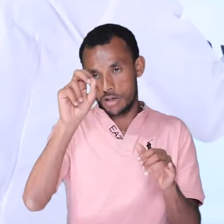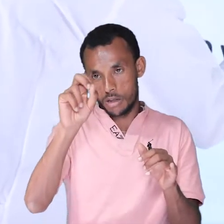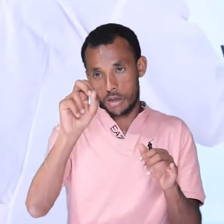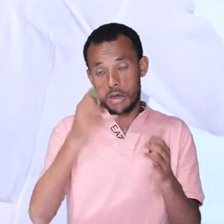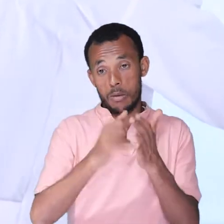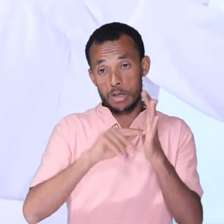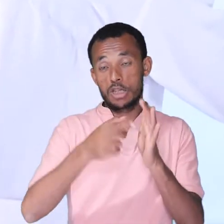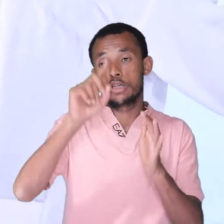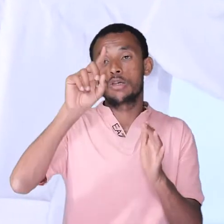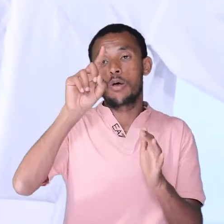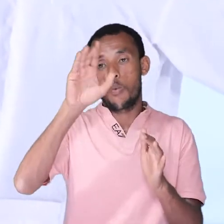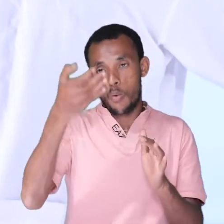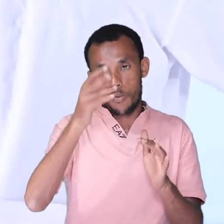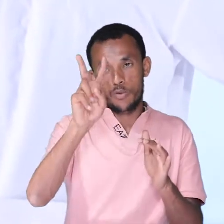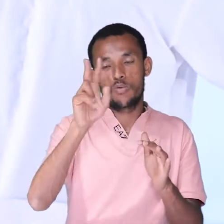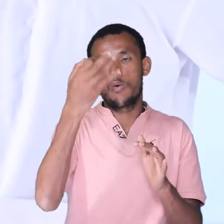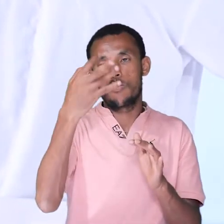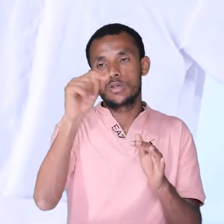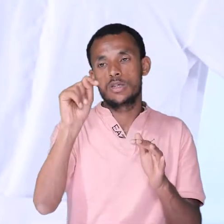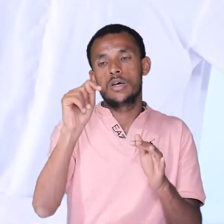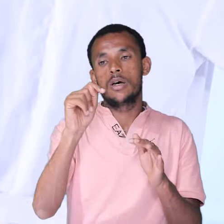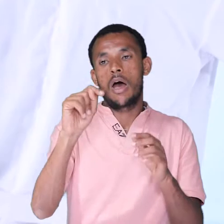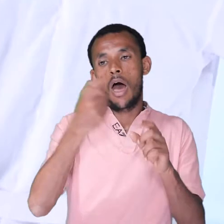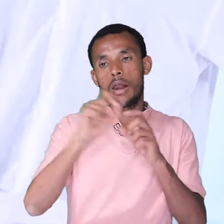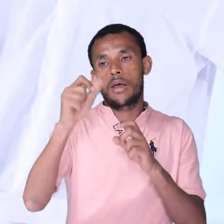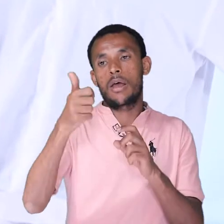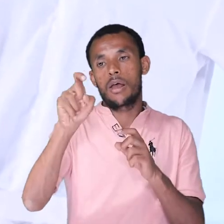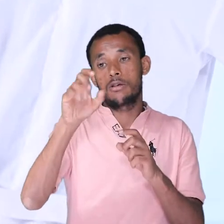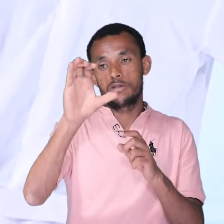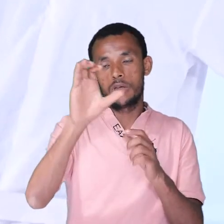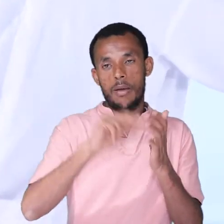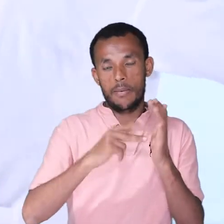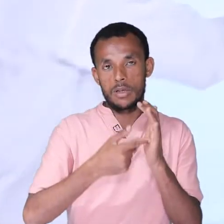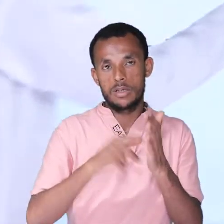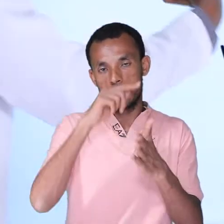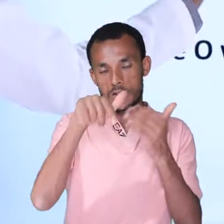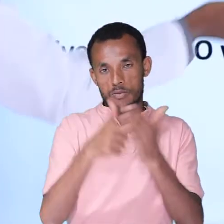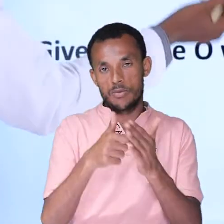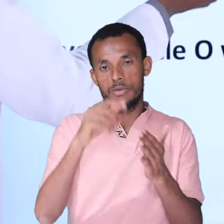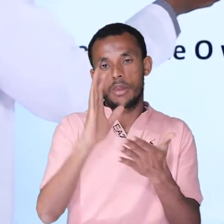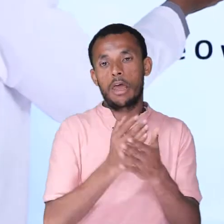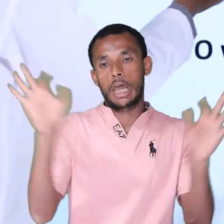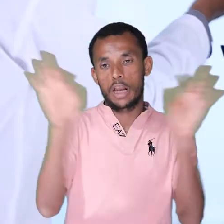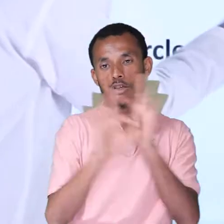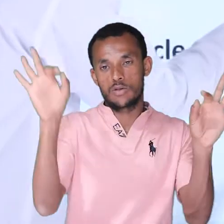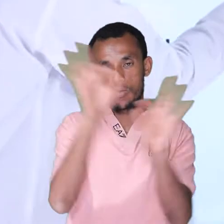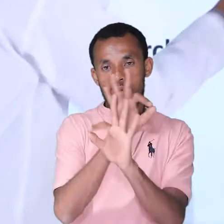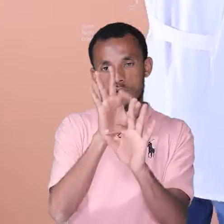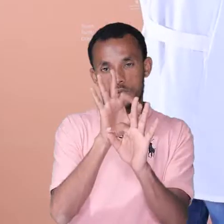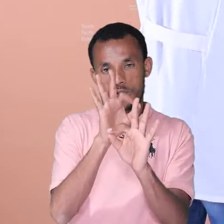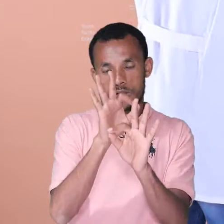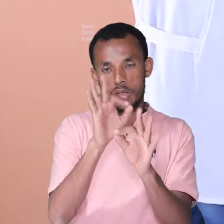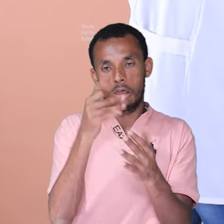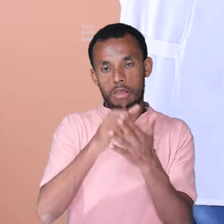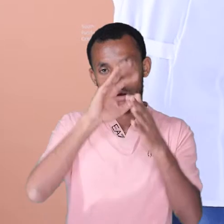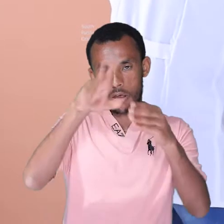half of the measure of arc AXC. Therefore, take crisscross for this one.